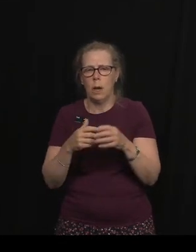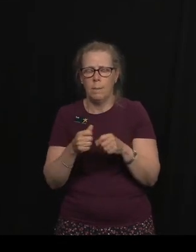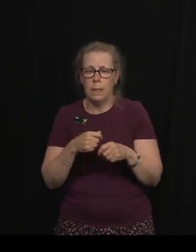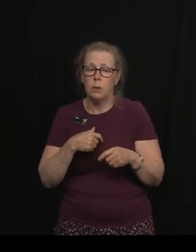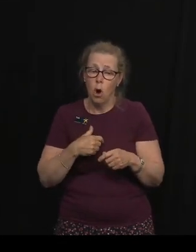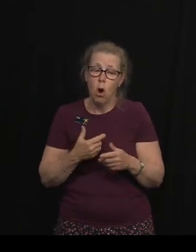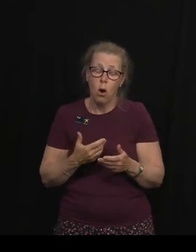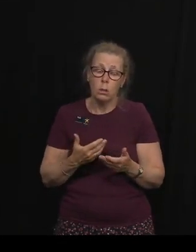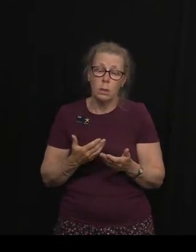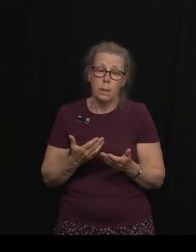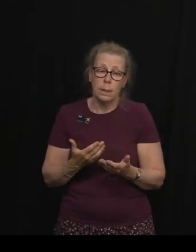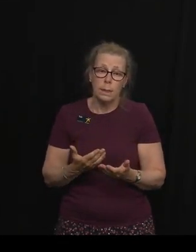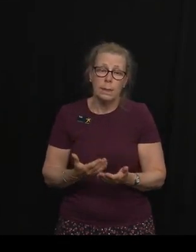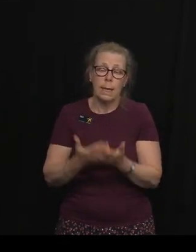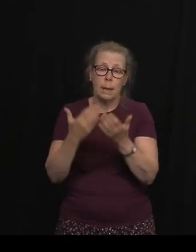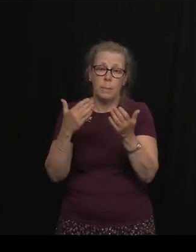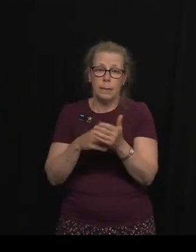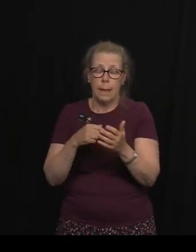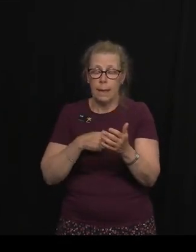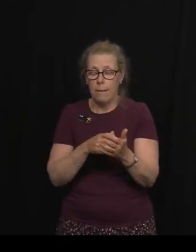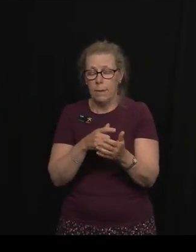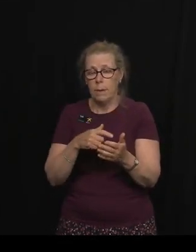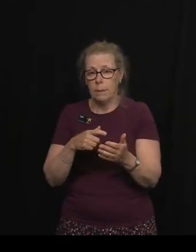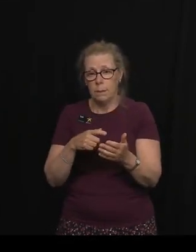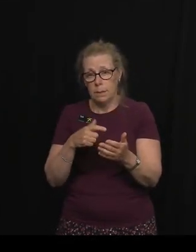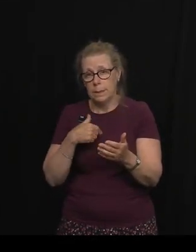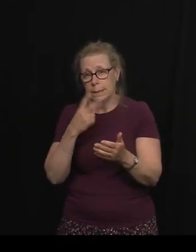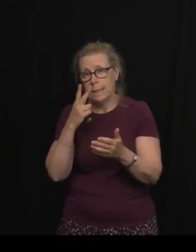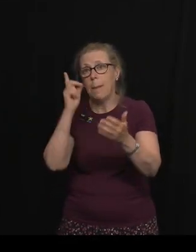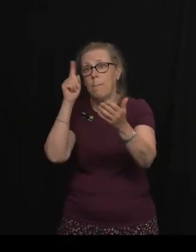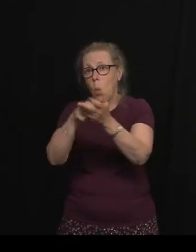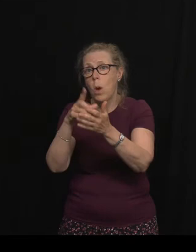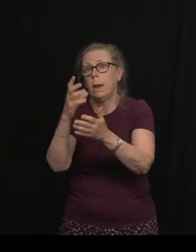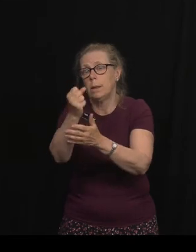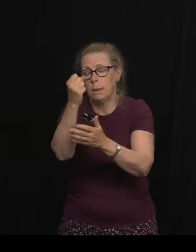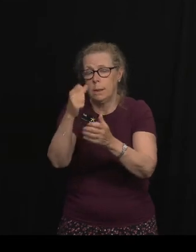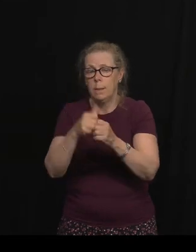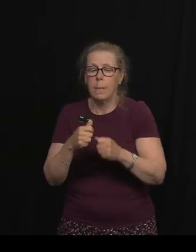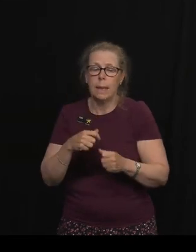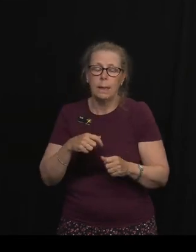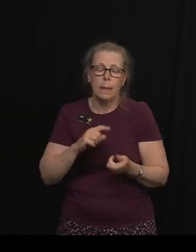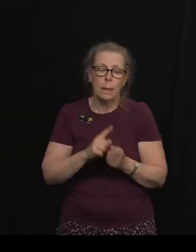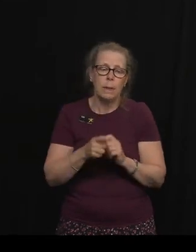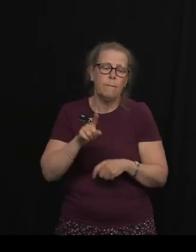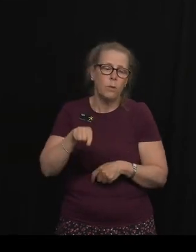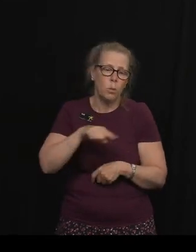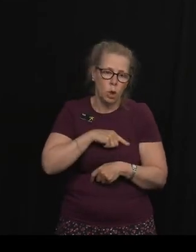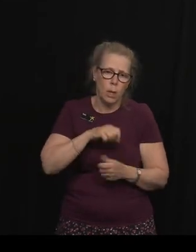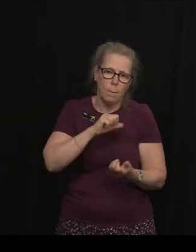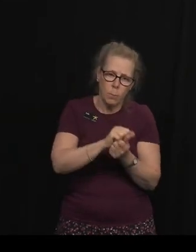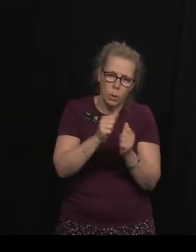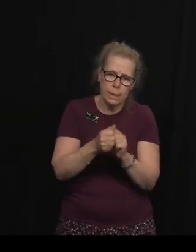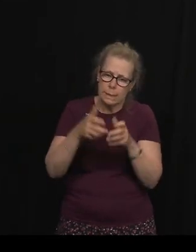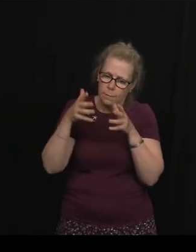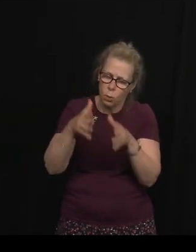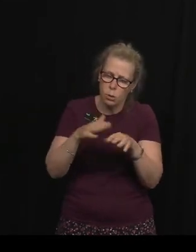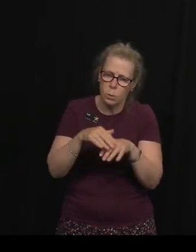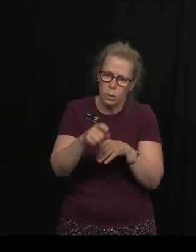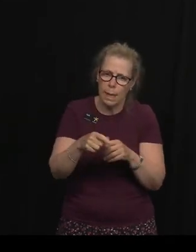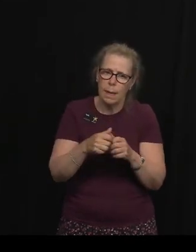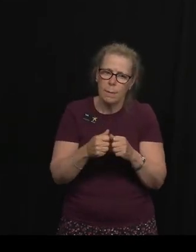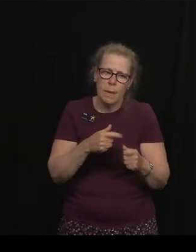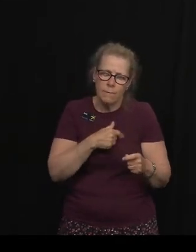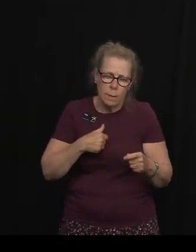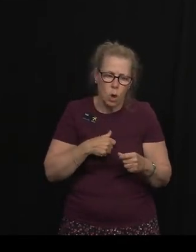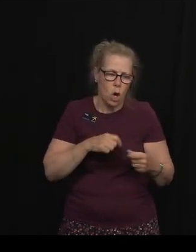when it comes to targeted situations, but I think it's been too much political focus on that. I think you need to recognize that you need a